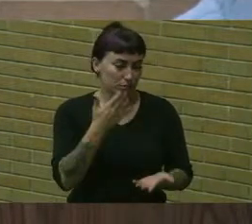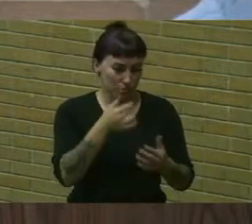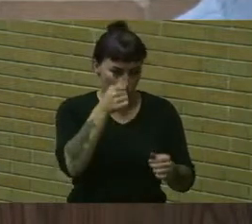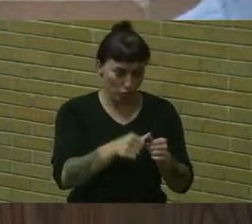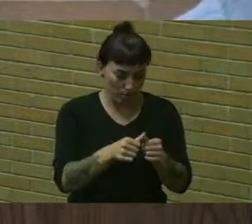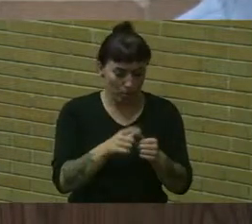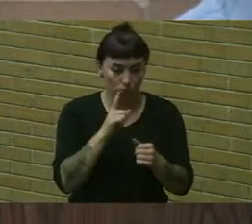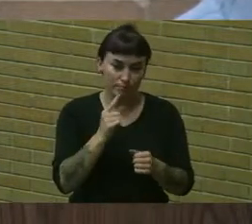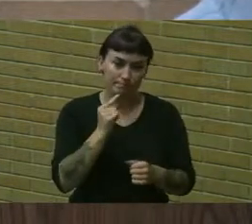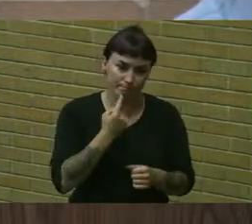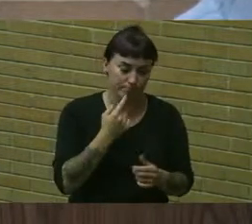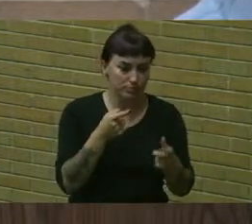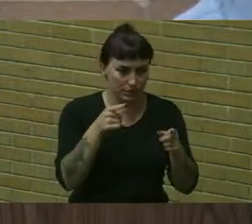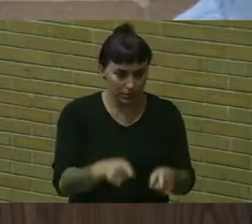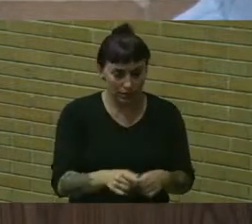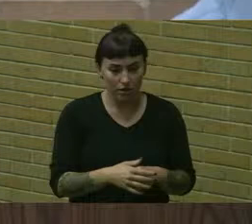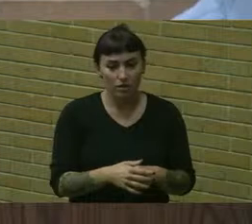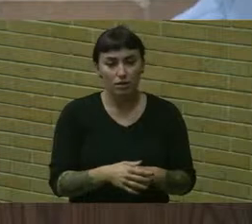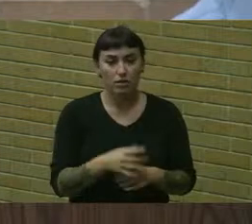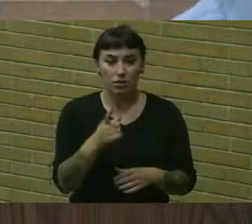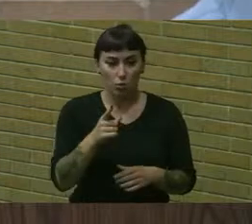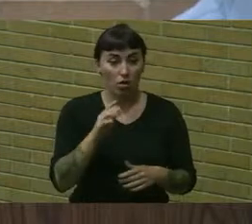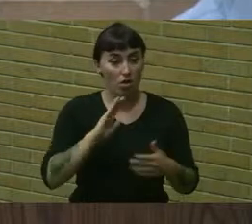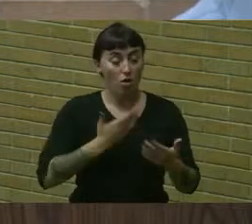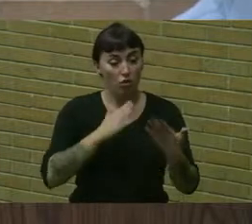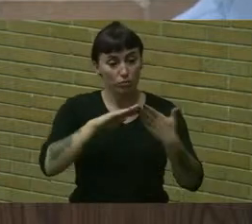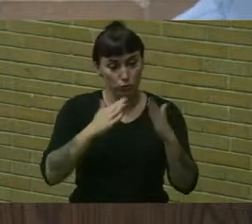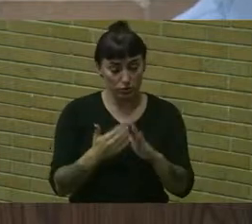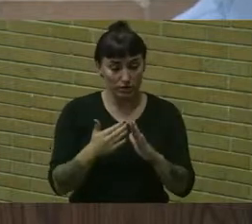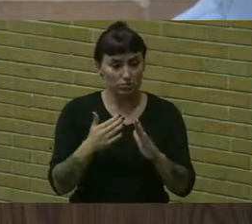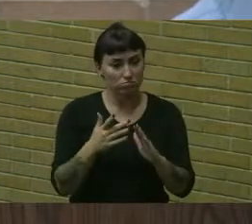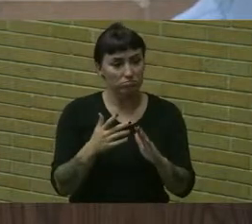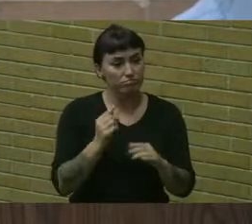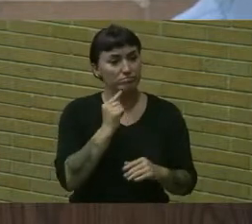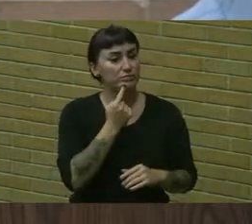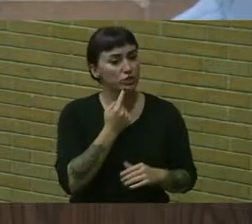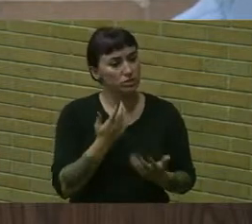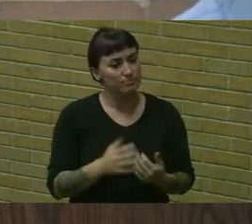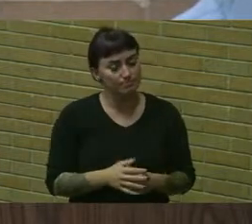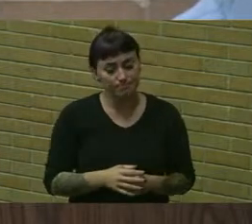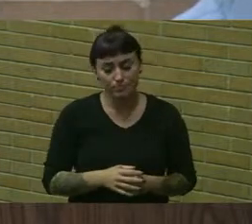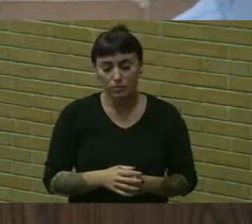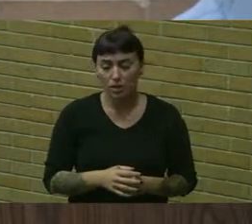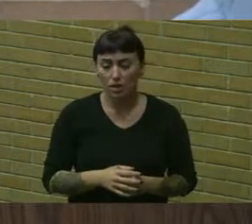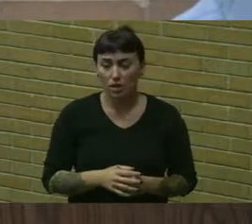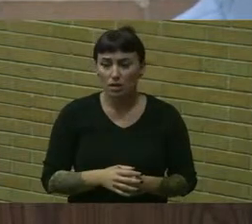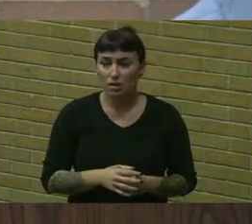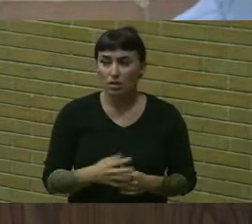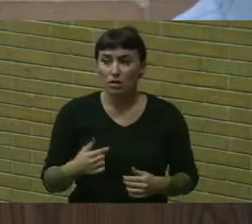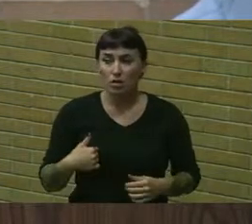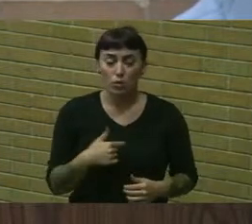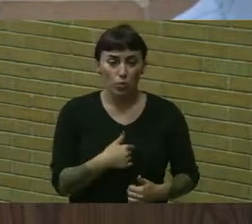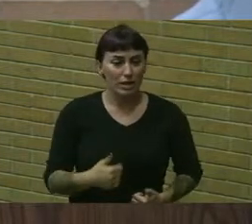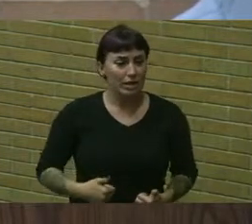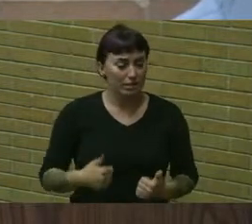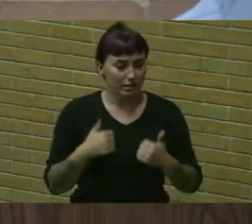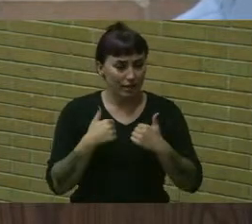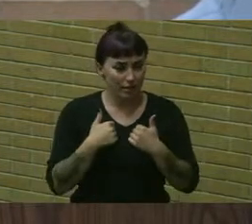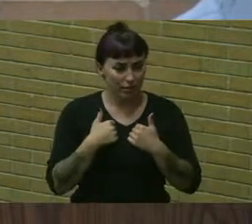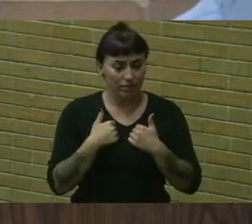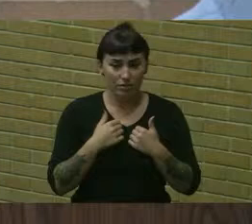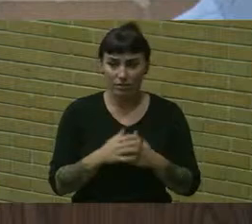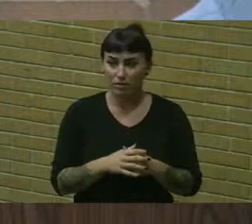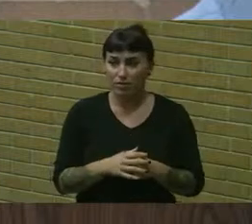It was a serious incident, and one that we took in our community very, very seriously. And we lived in a